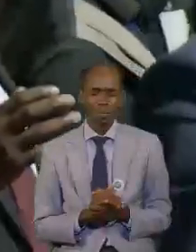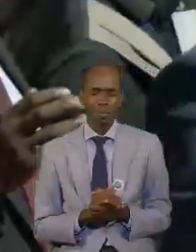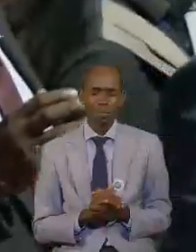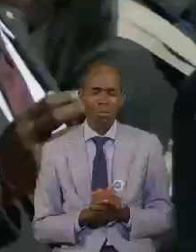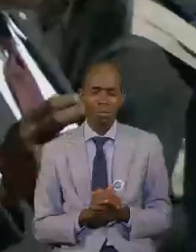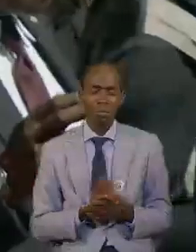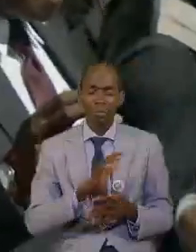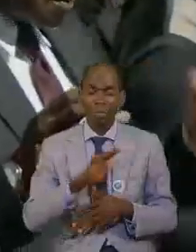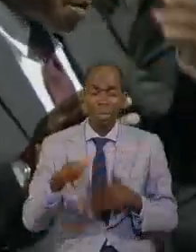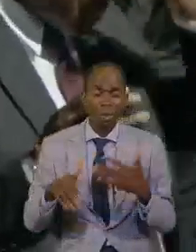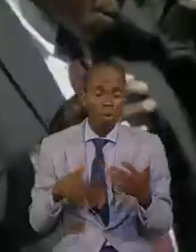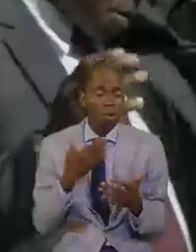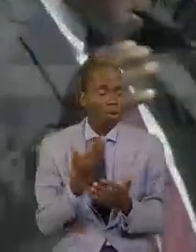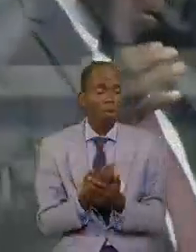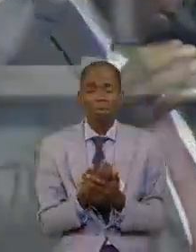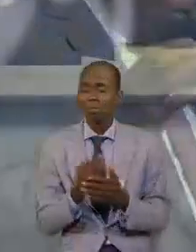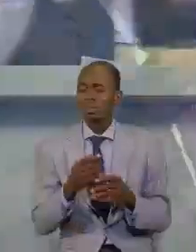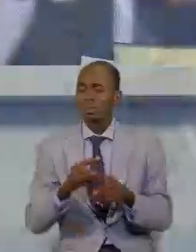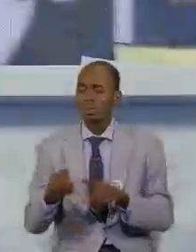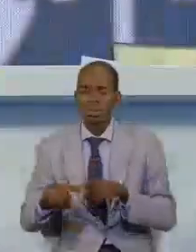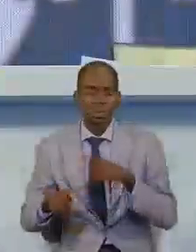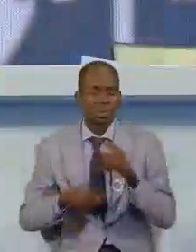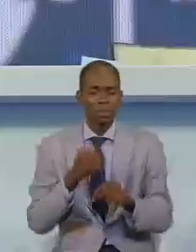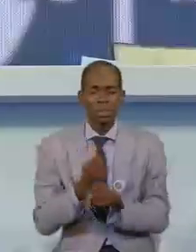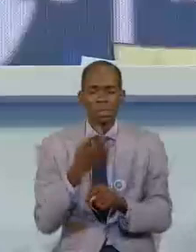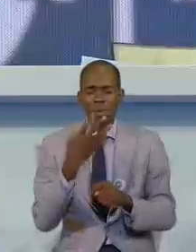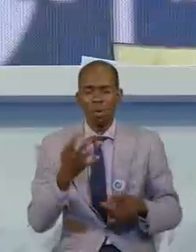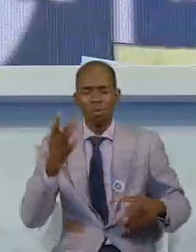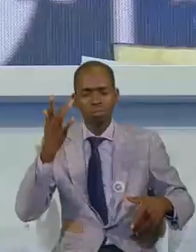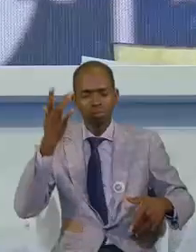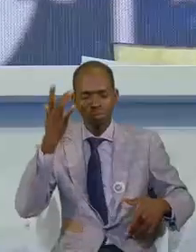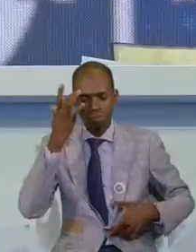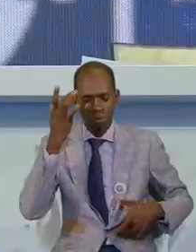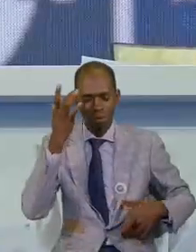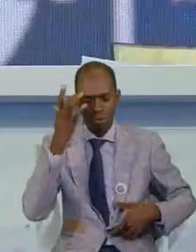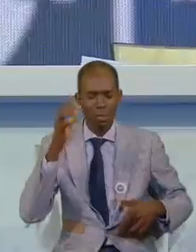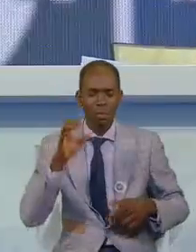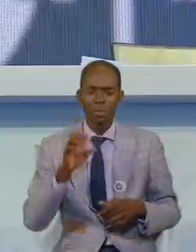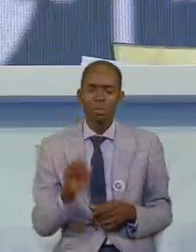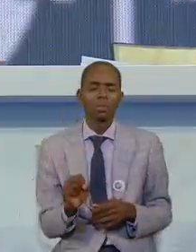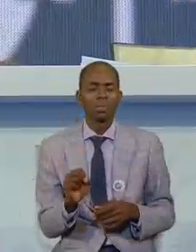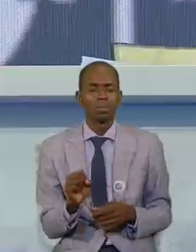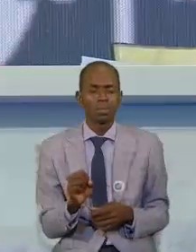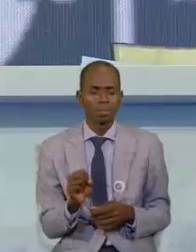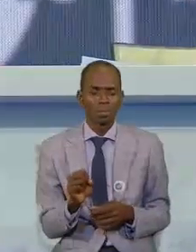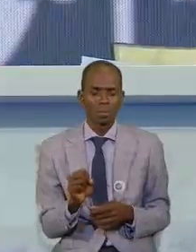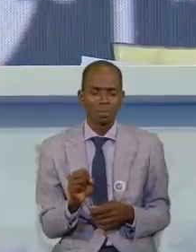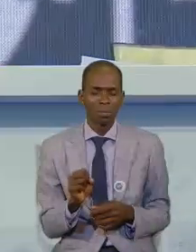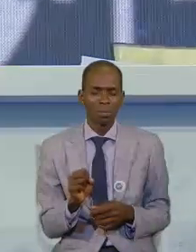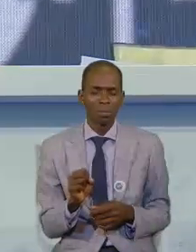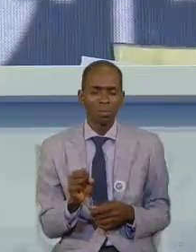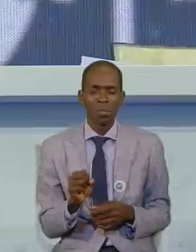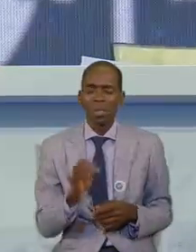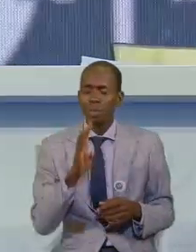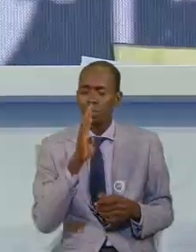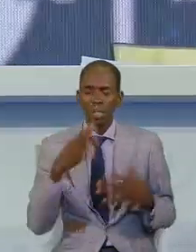All manner of sickness, all manner of disease, be